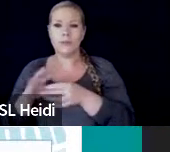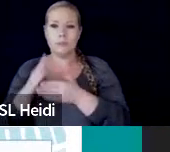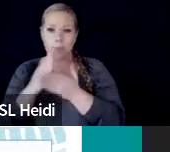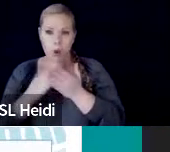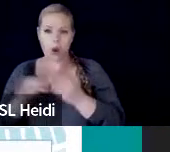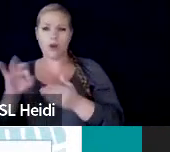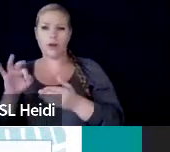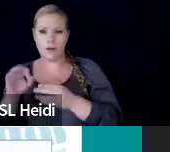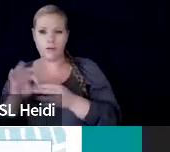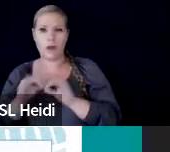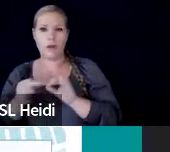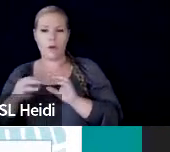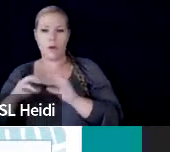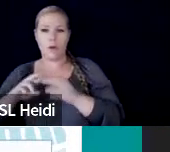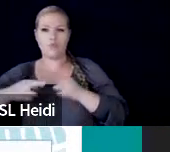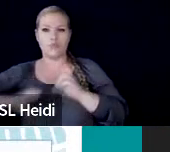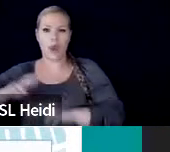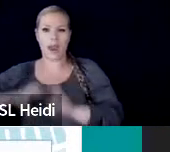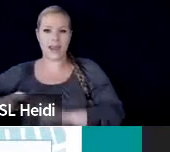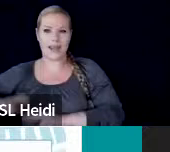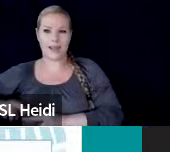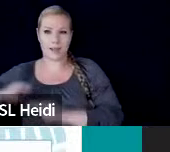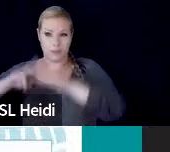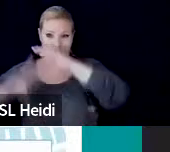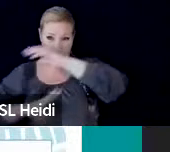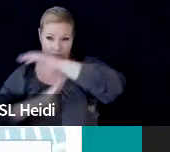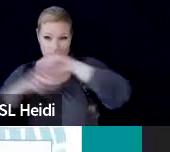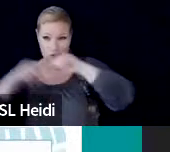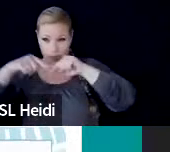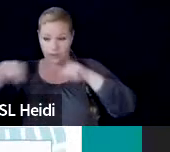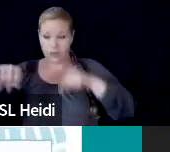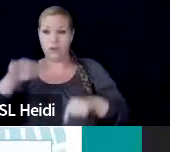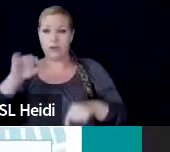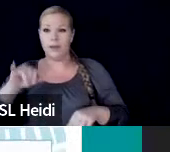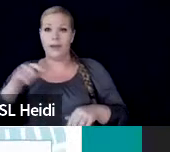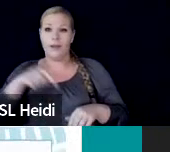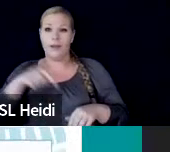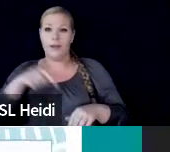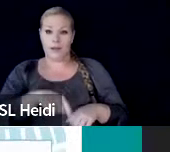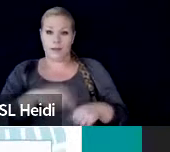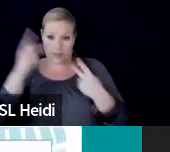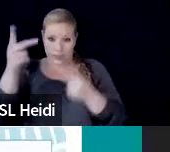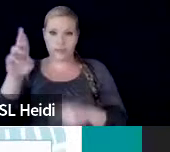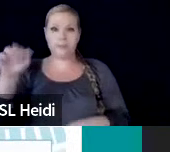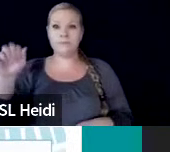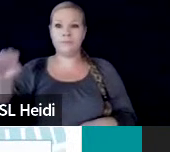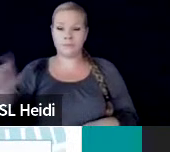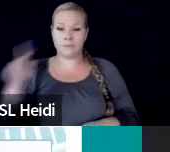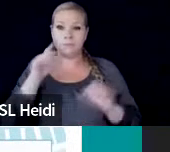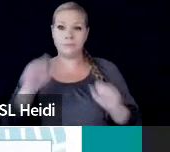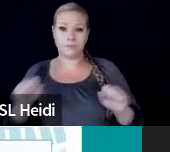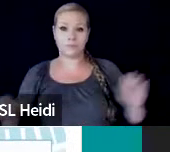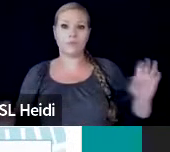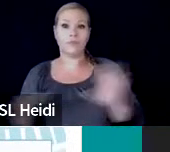exits. In this proposal, the ramps connect together and stay on a